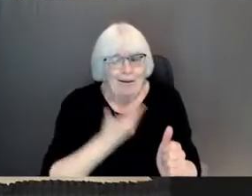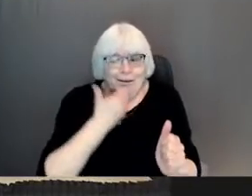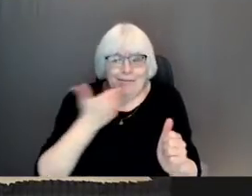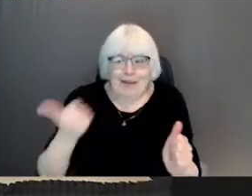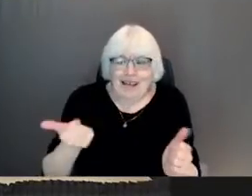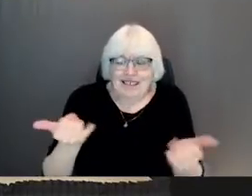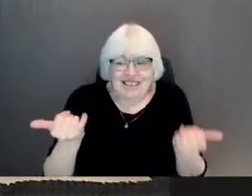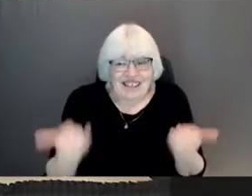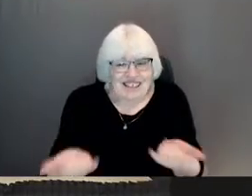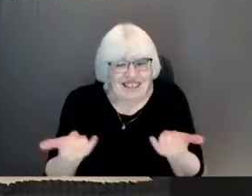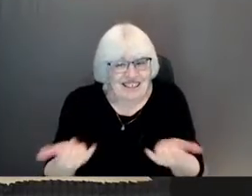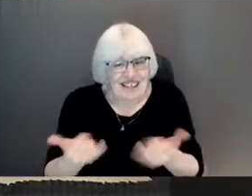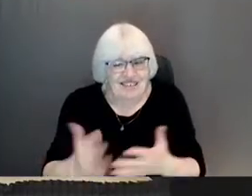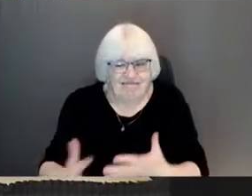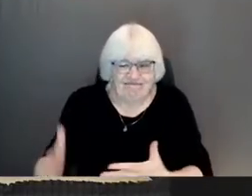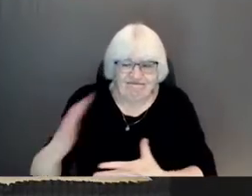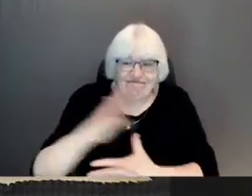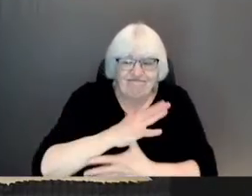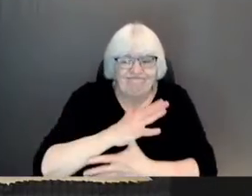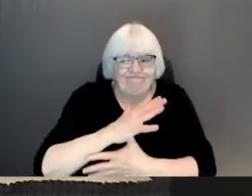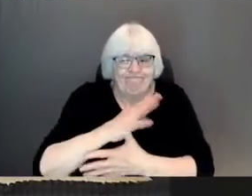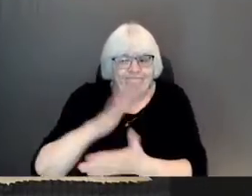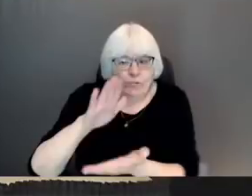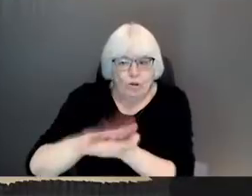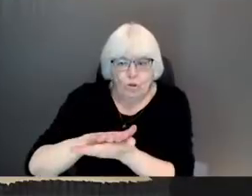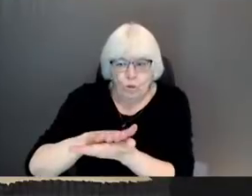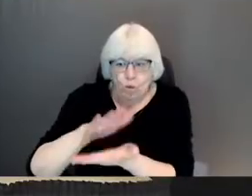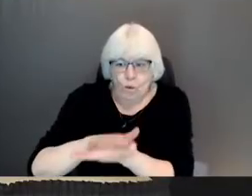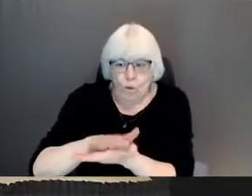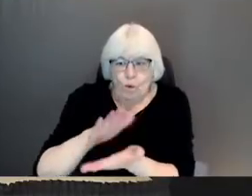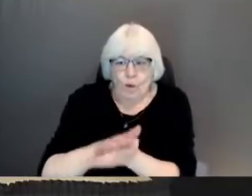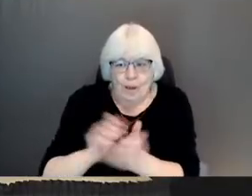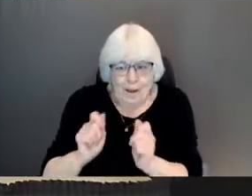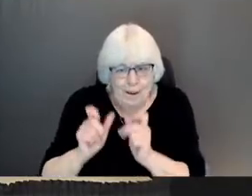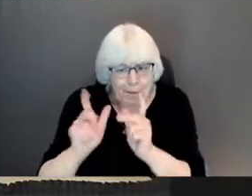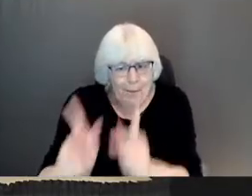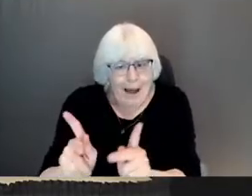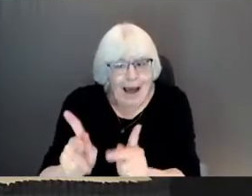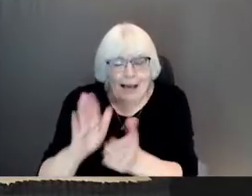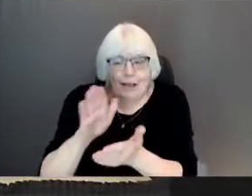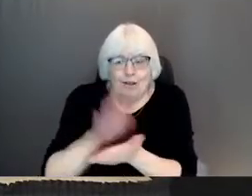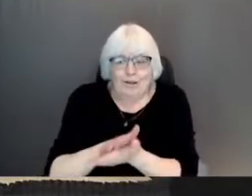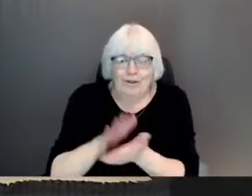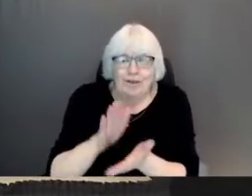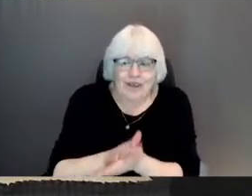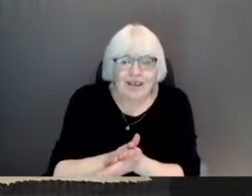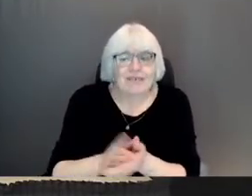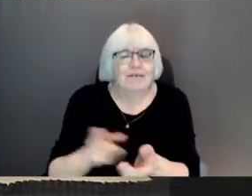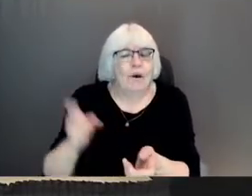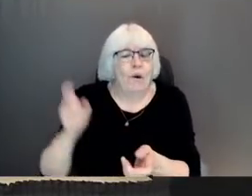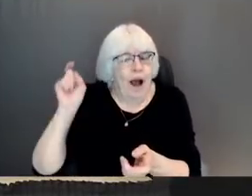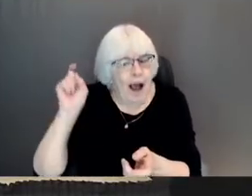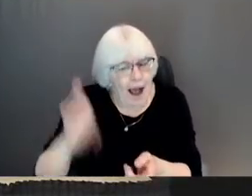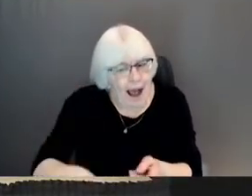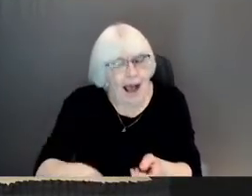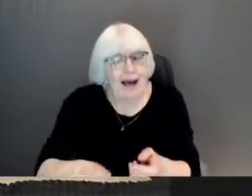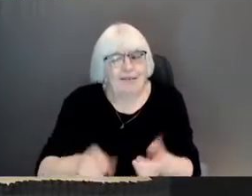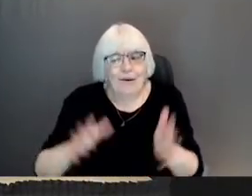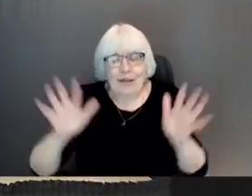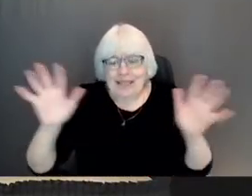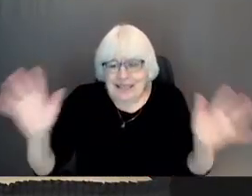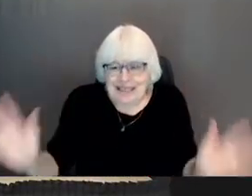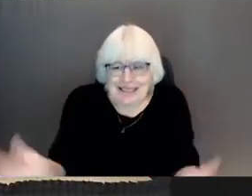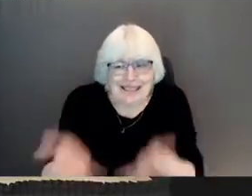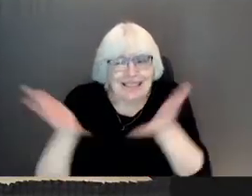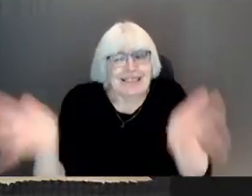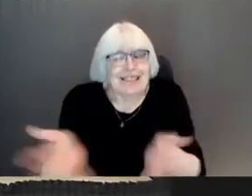overall responsibility, from a provincial approach, we have to get our kids into the classroom before we get them back into the rink or get them back into their